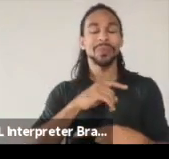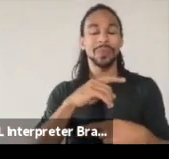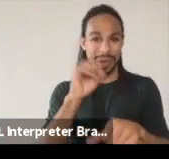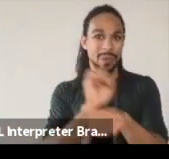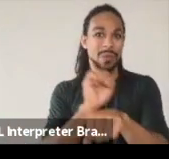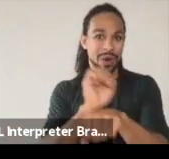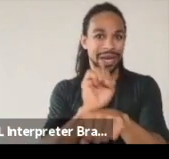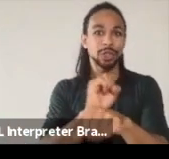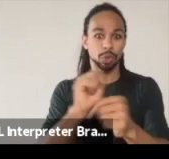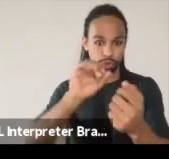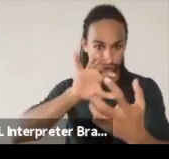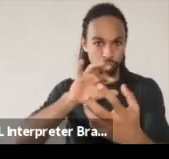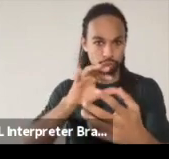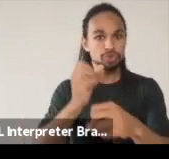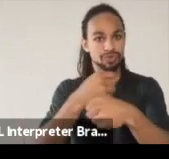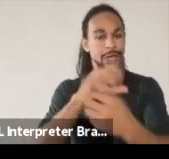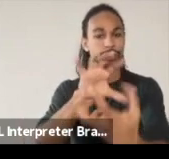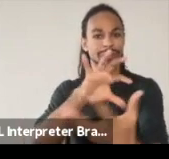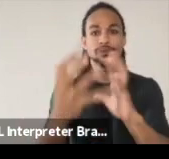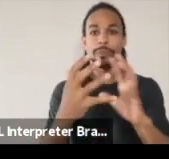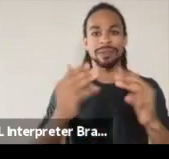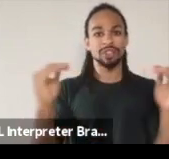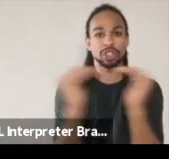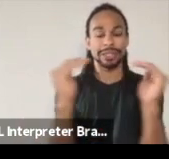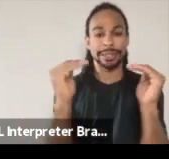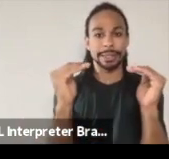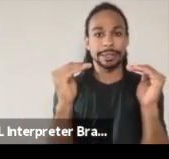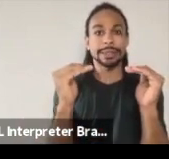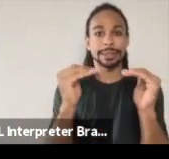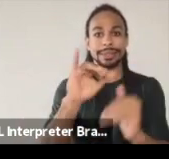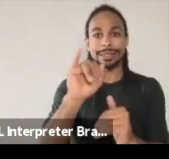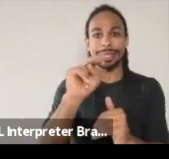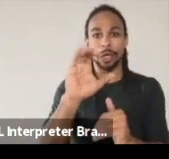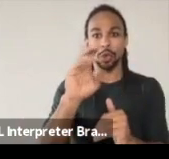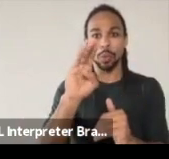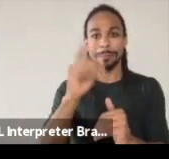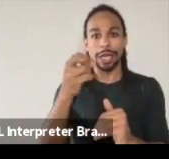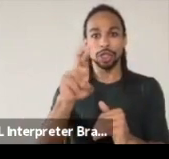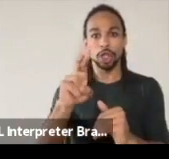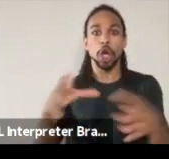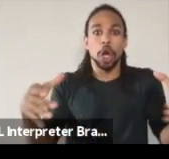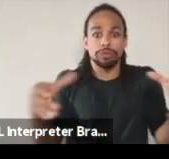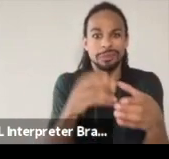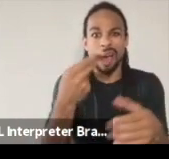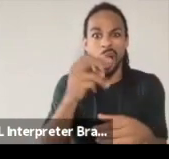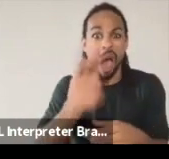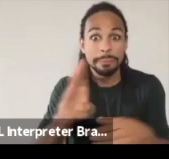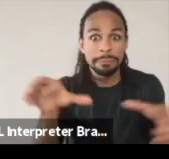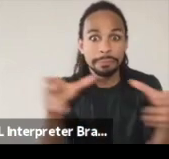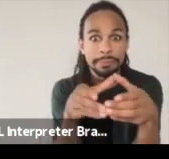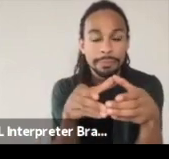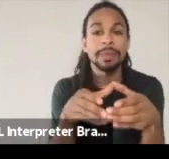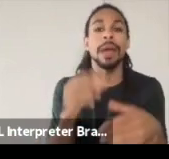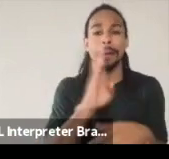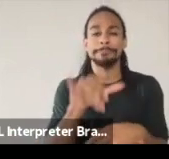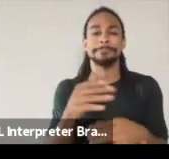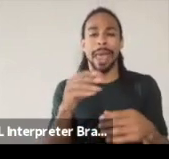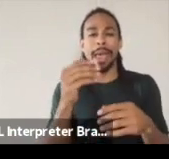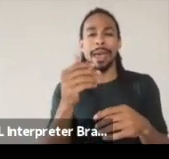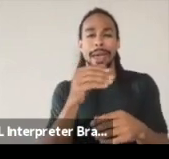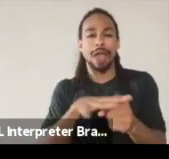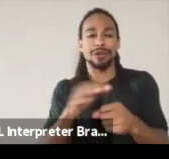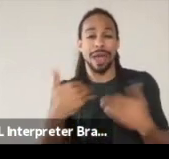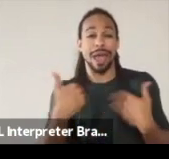justice incubator, like the New York Transformative Justice Hub or the Bay Area Transformative Justice